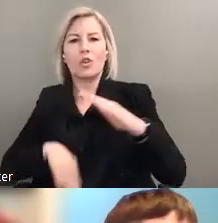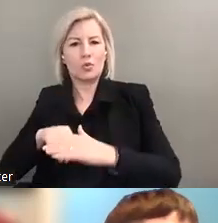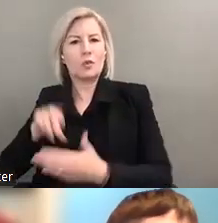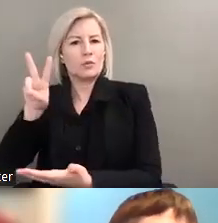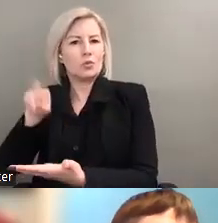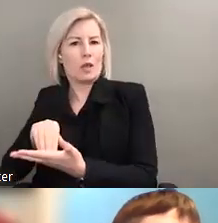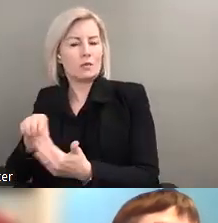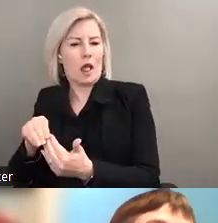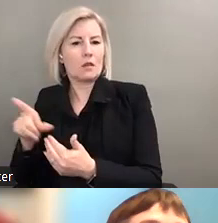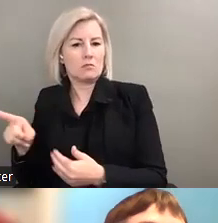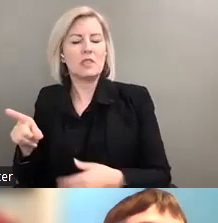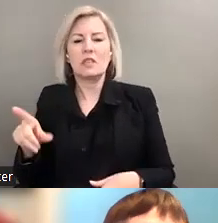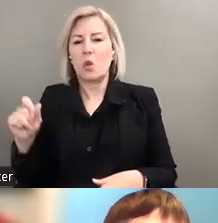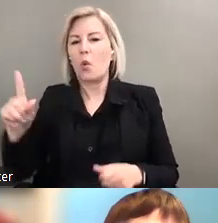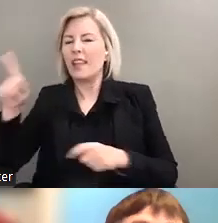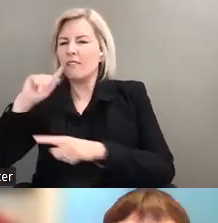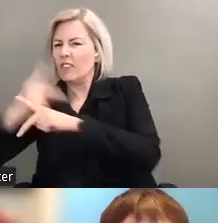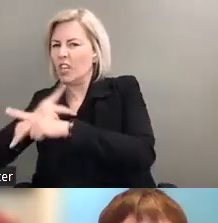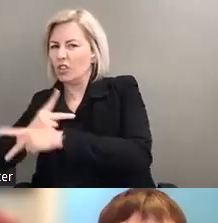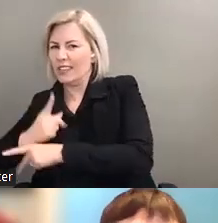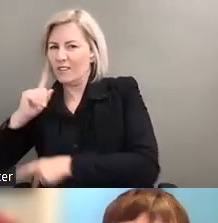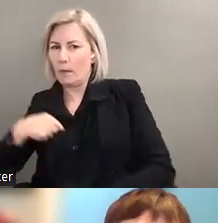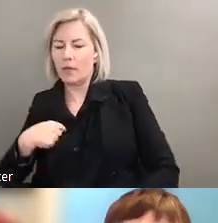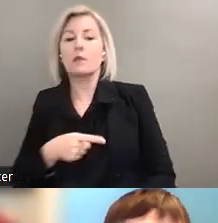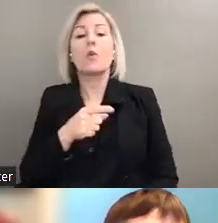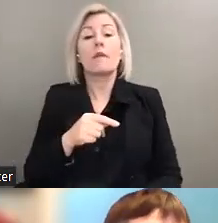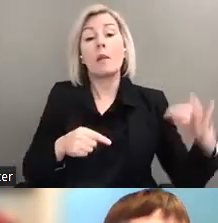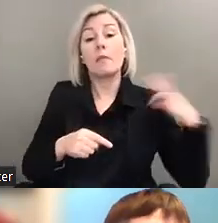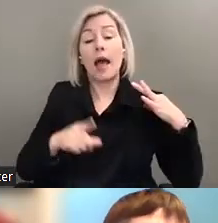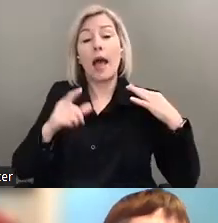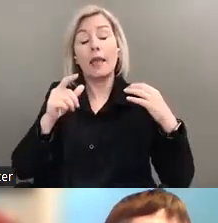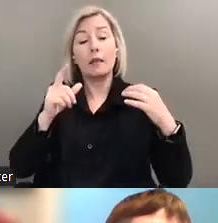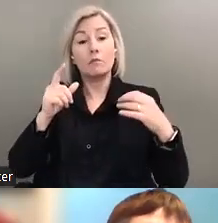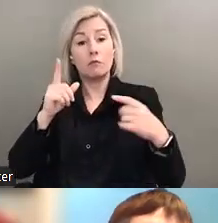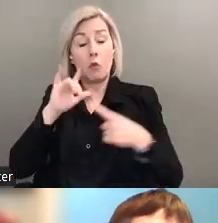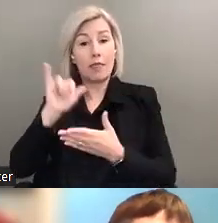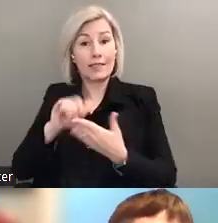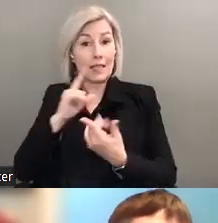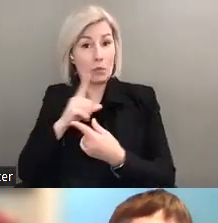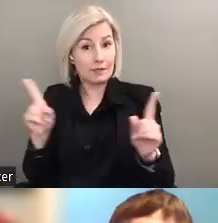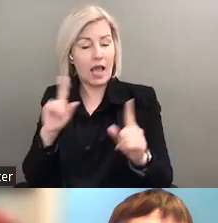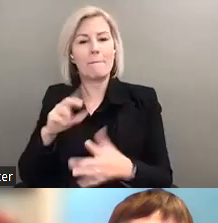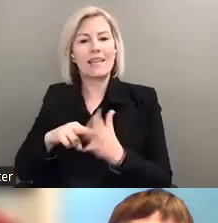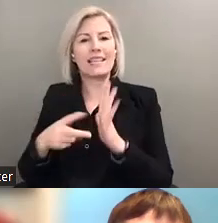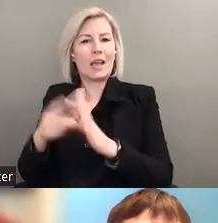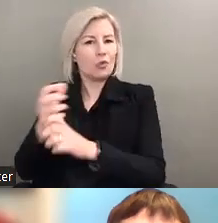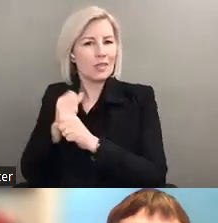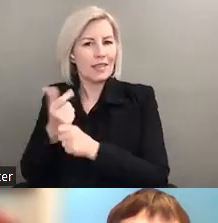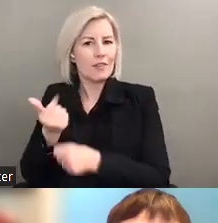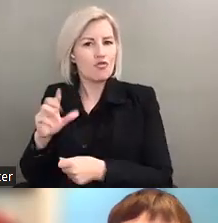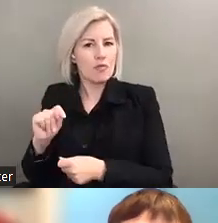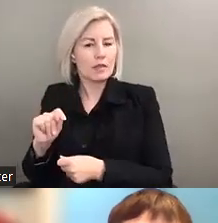here. So if I applied with this budget and was successful, I would receive a grant from MidAtlantic Arts